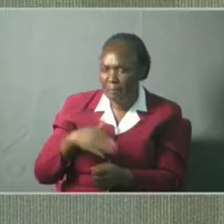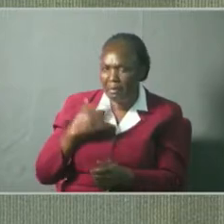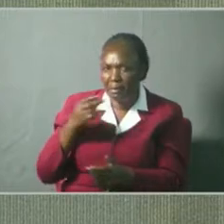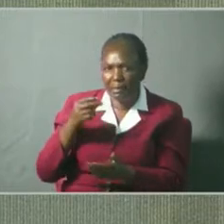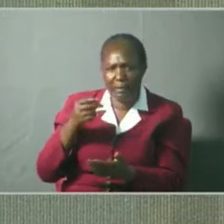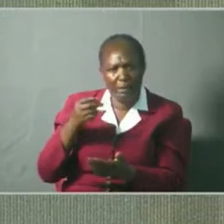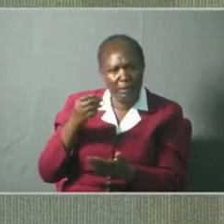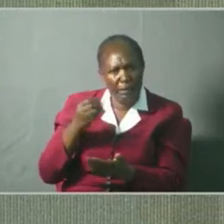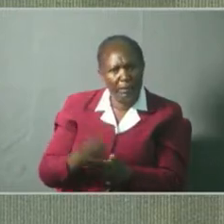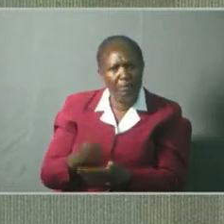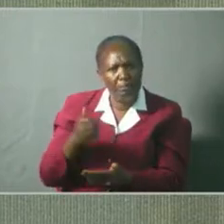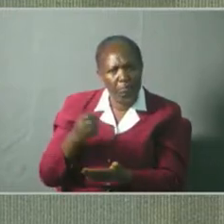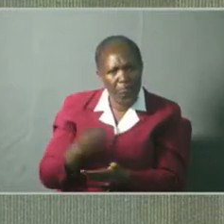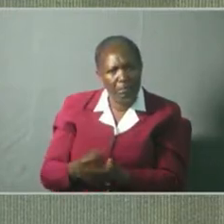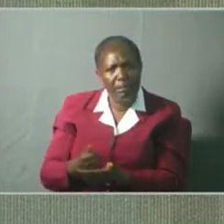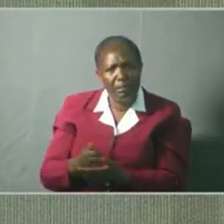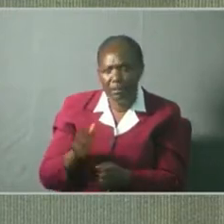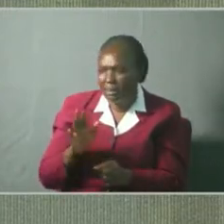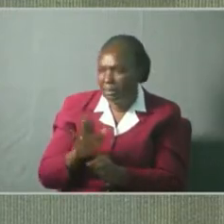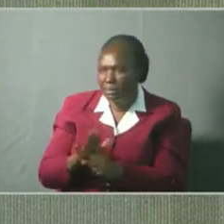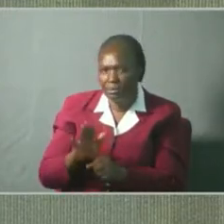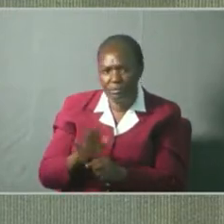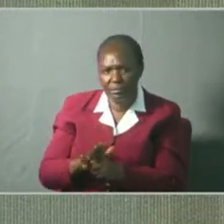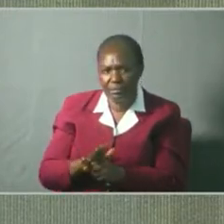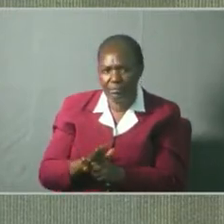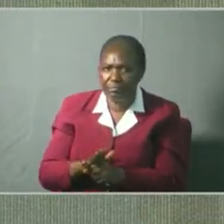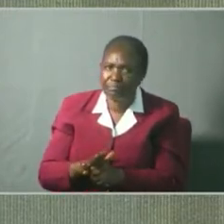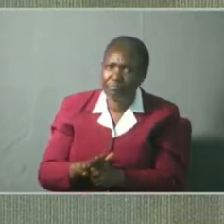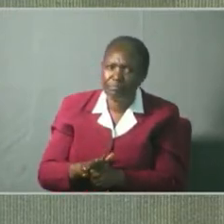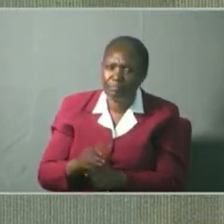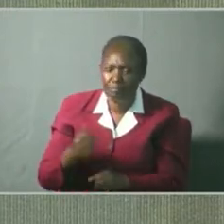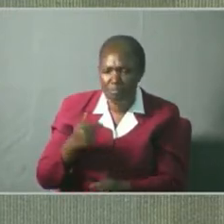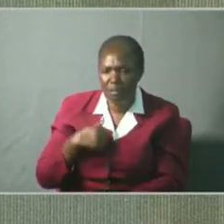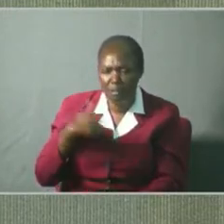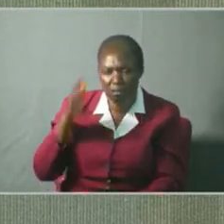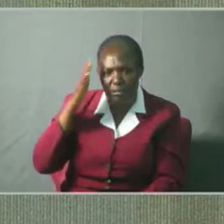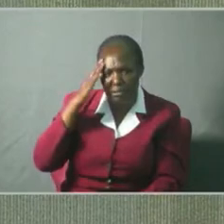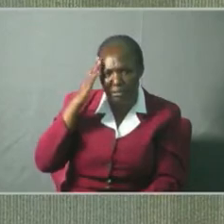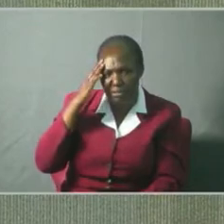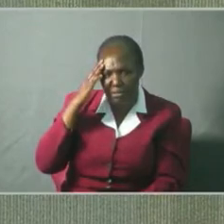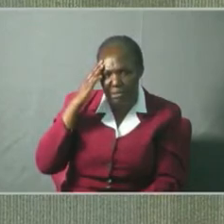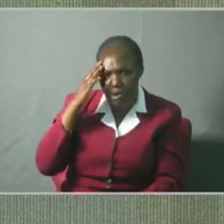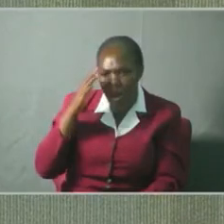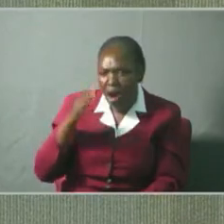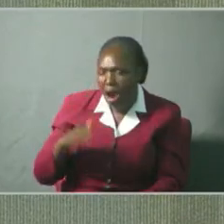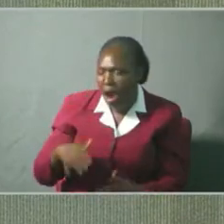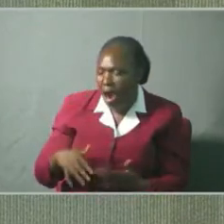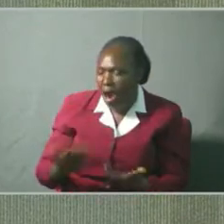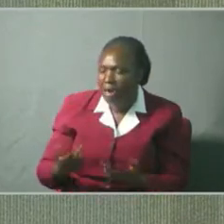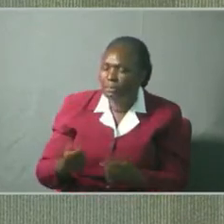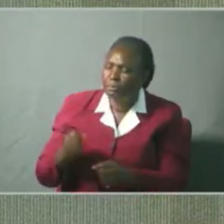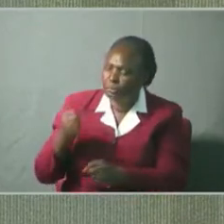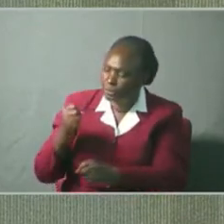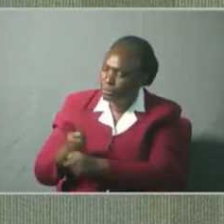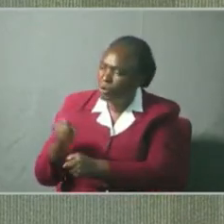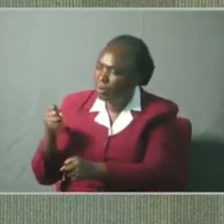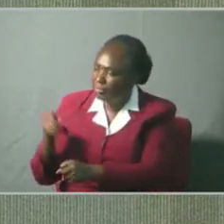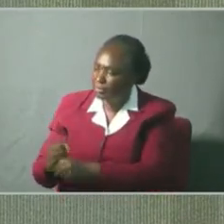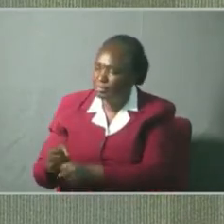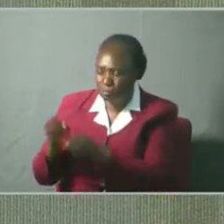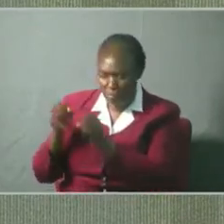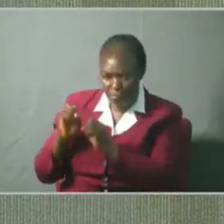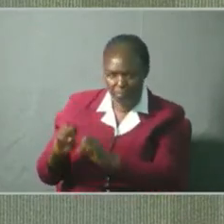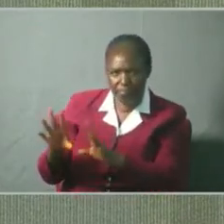But now I know what a rainy day means, you know, and I know how it is to be jobless. And I think I